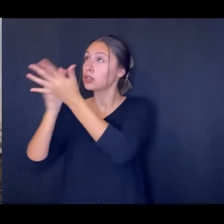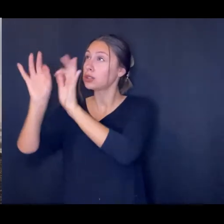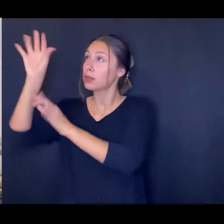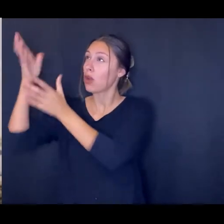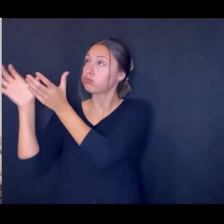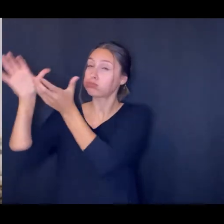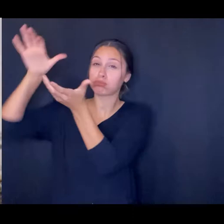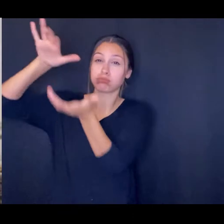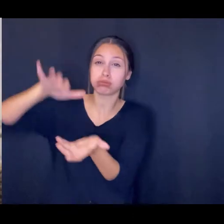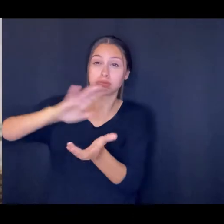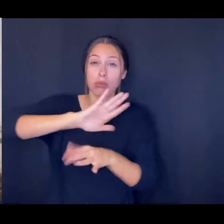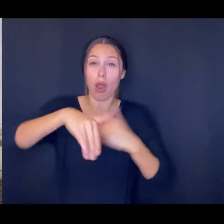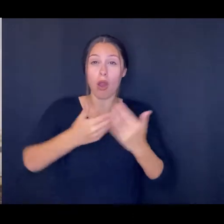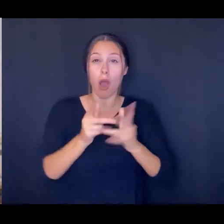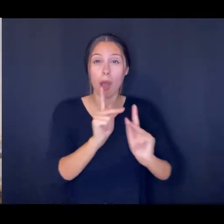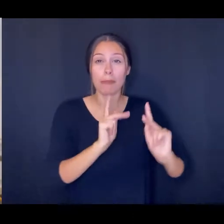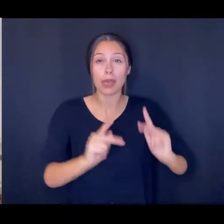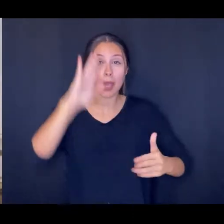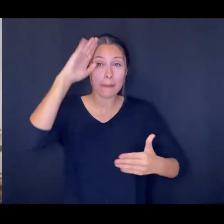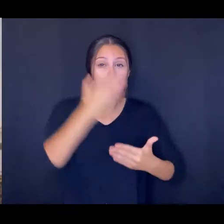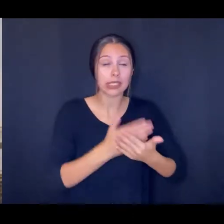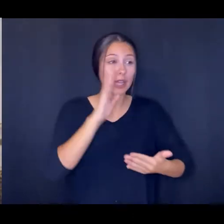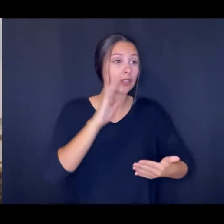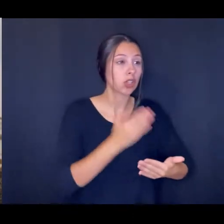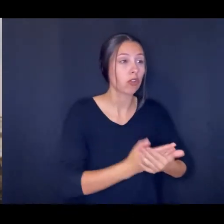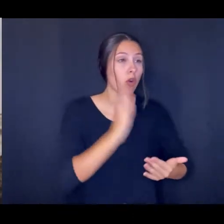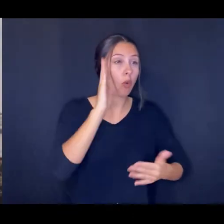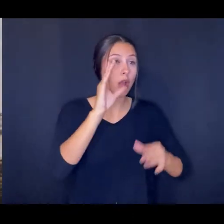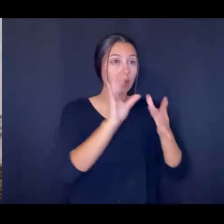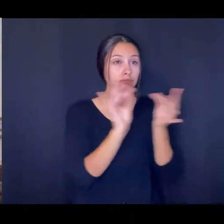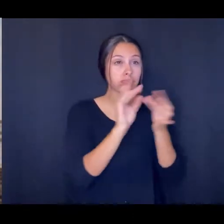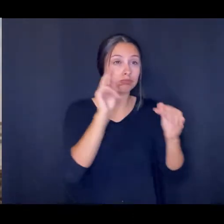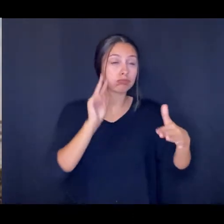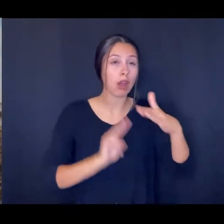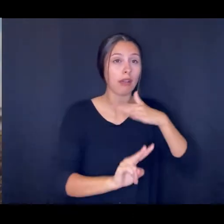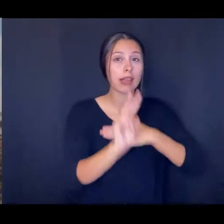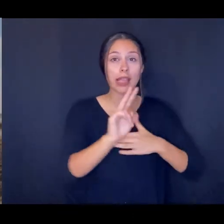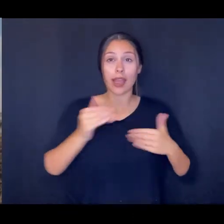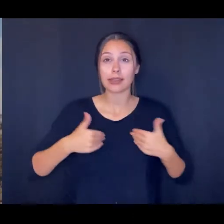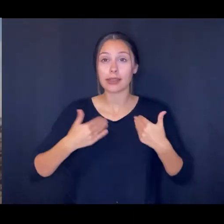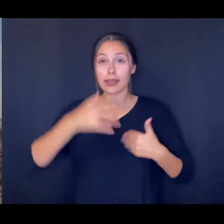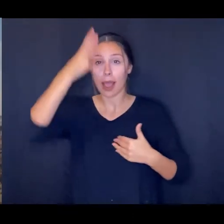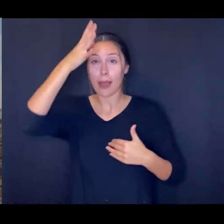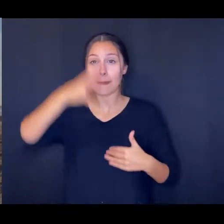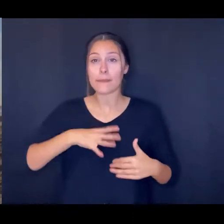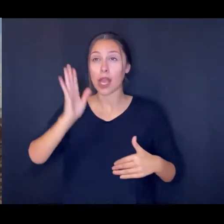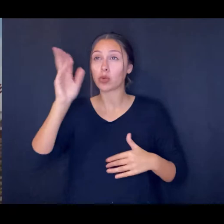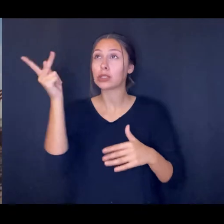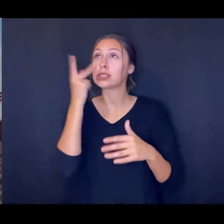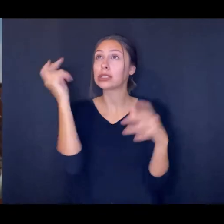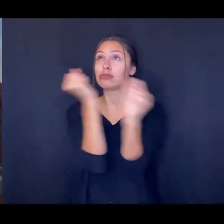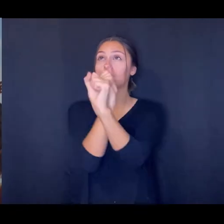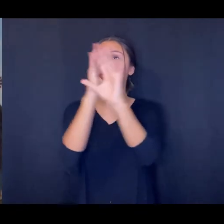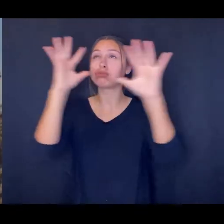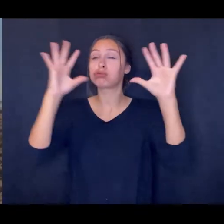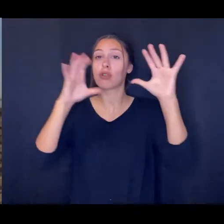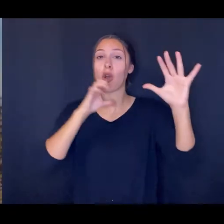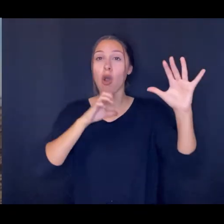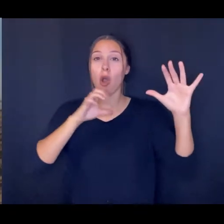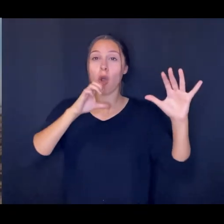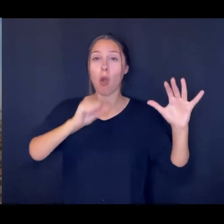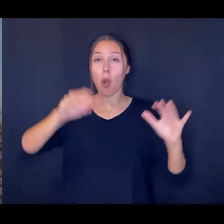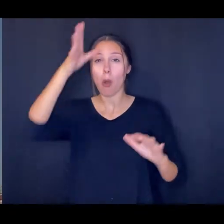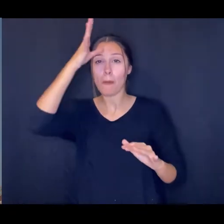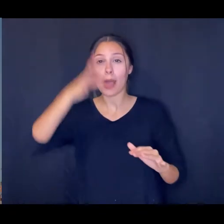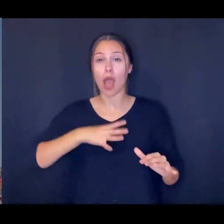on all people. Sons and daughters will prophesy. Young men will see visions. Old